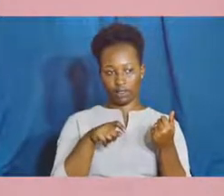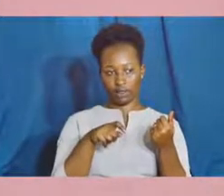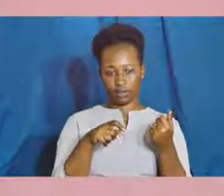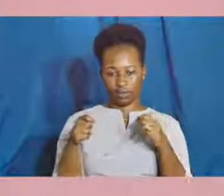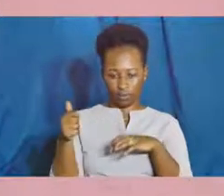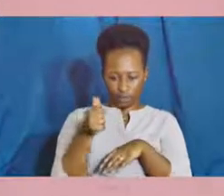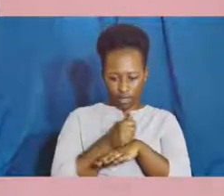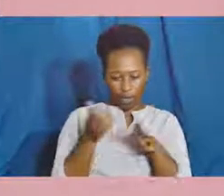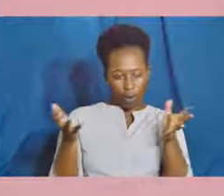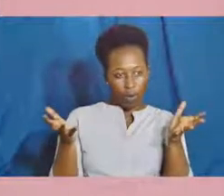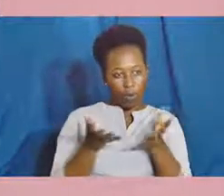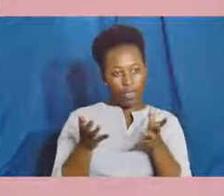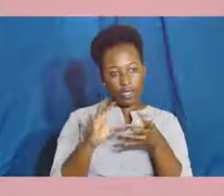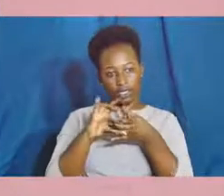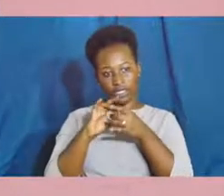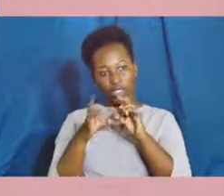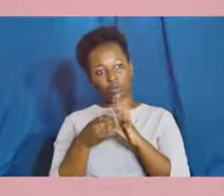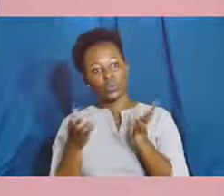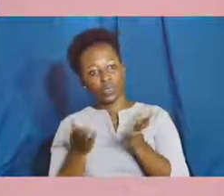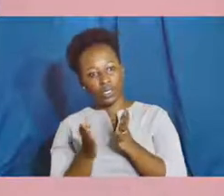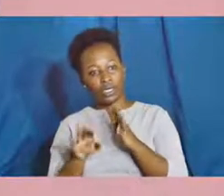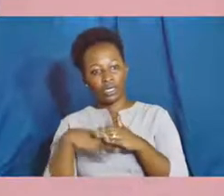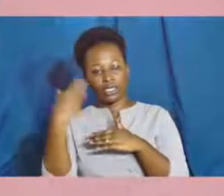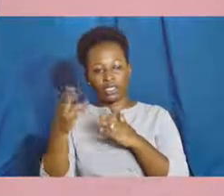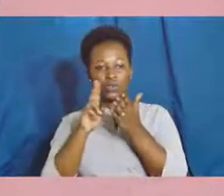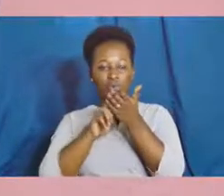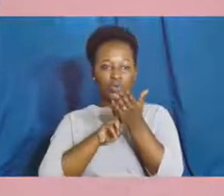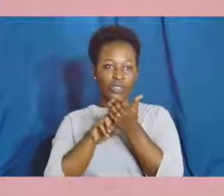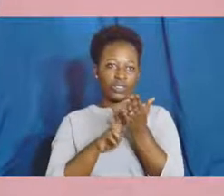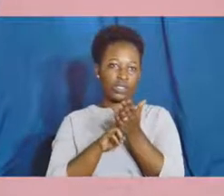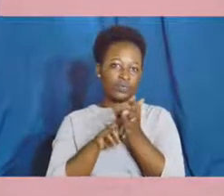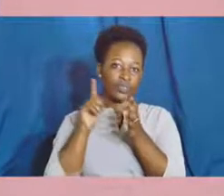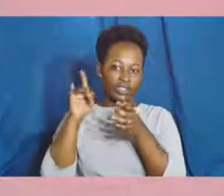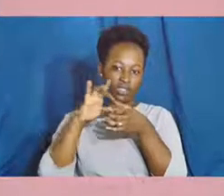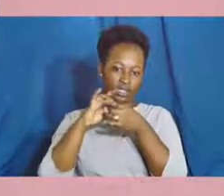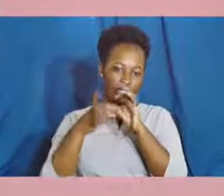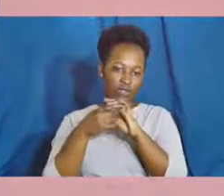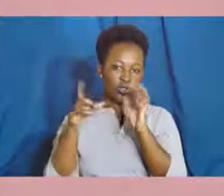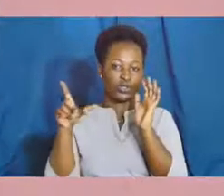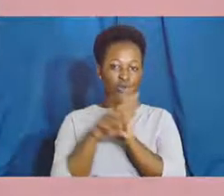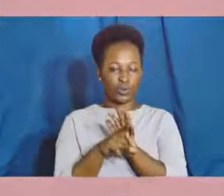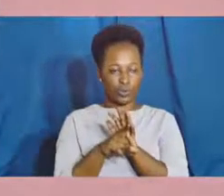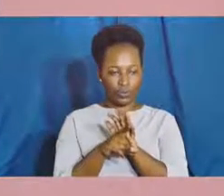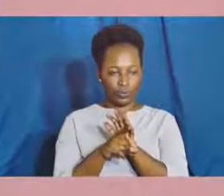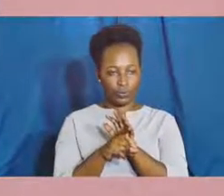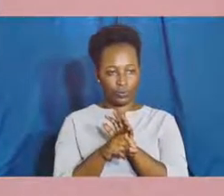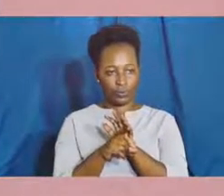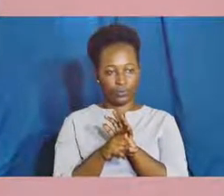set up where the junction is, and then we apply this junction law. Where do we have